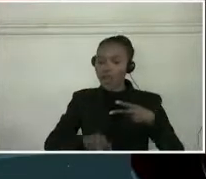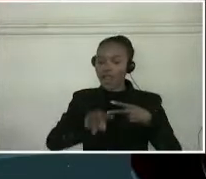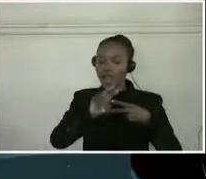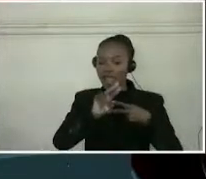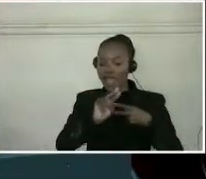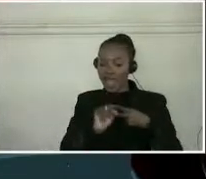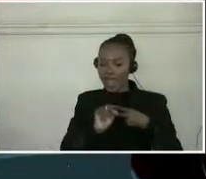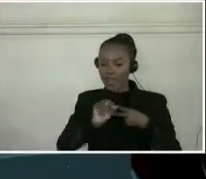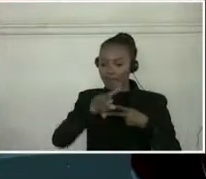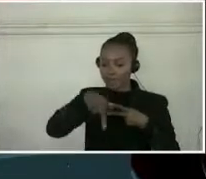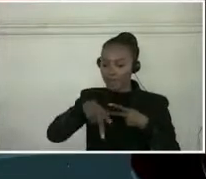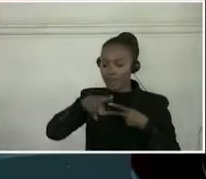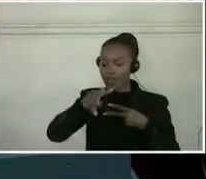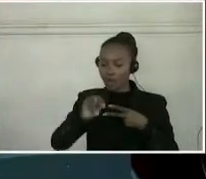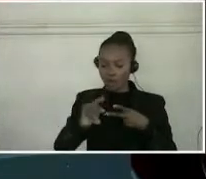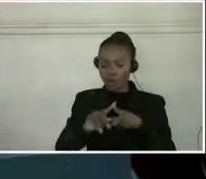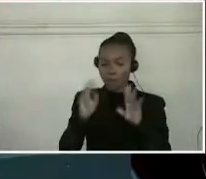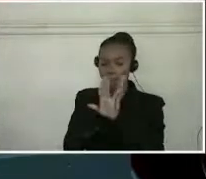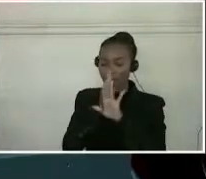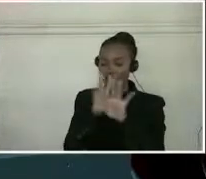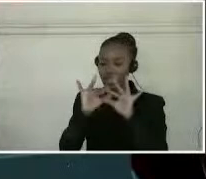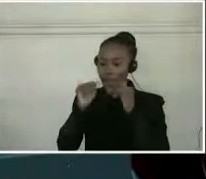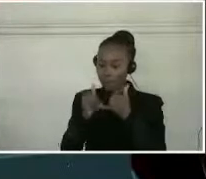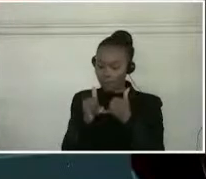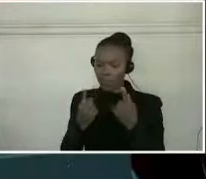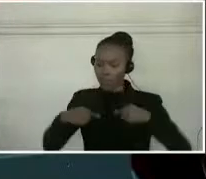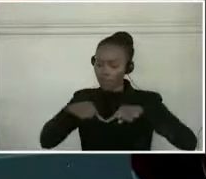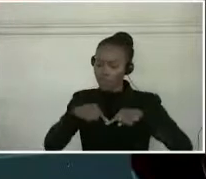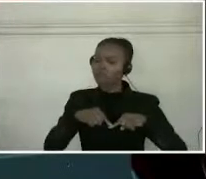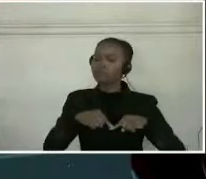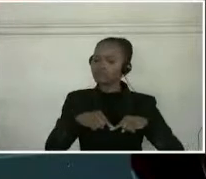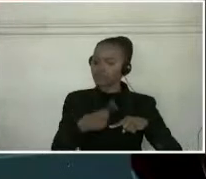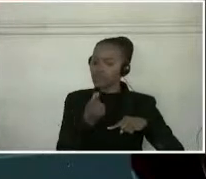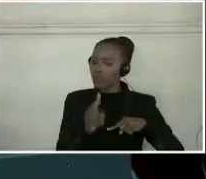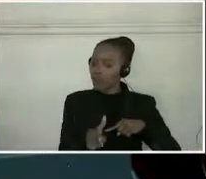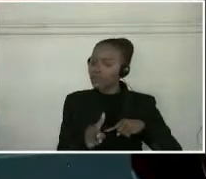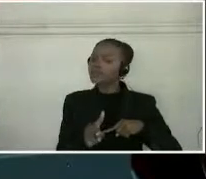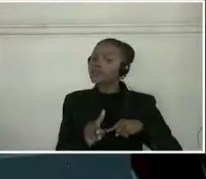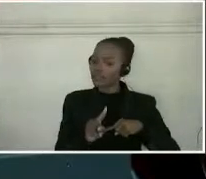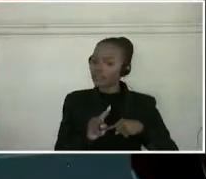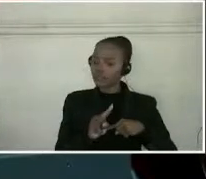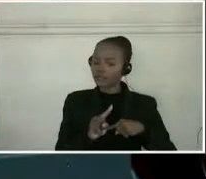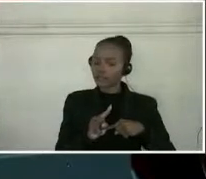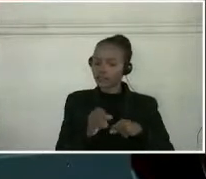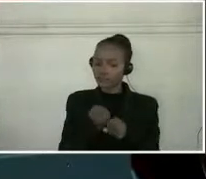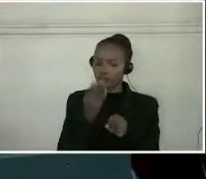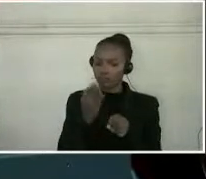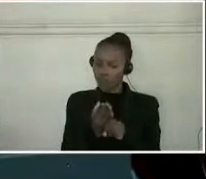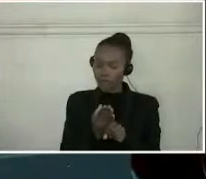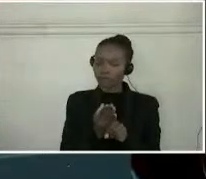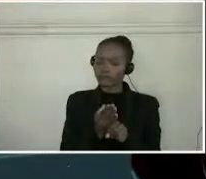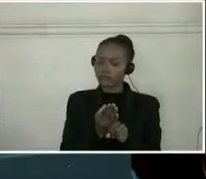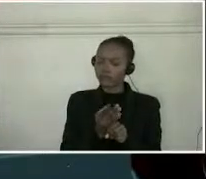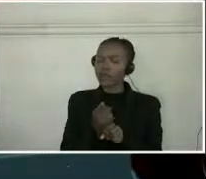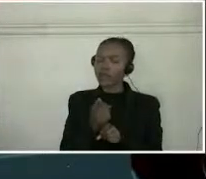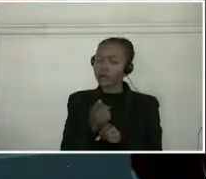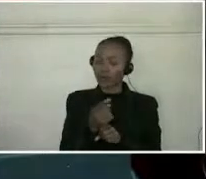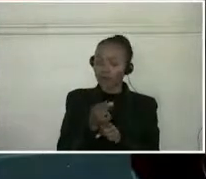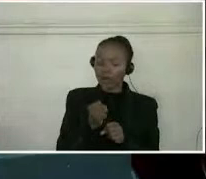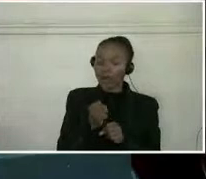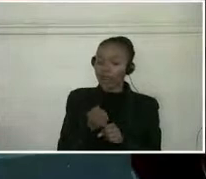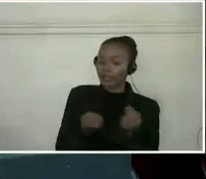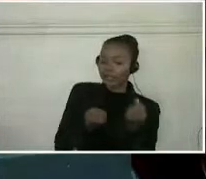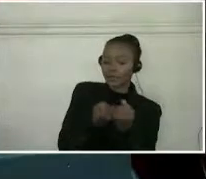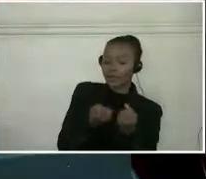companies our efforts are designed to provide equitable support to the culture and creative sector